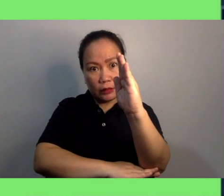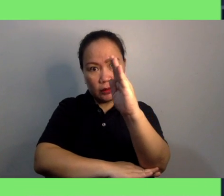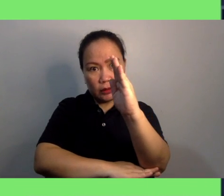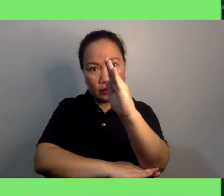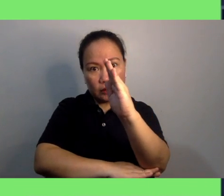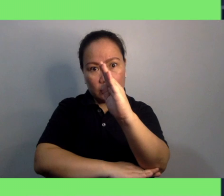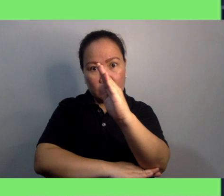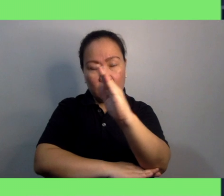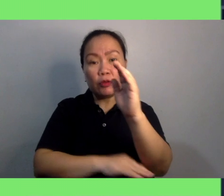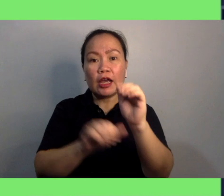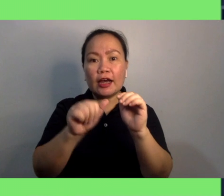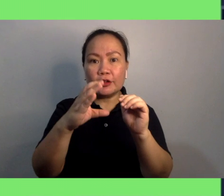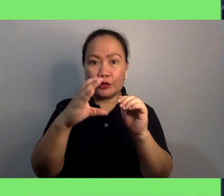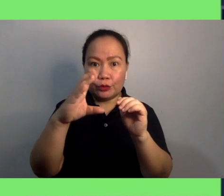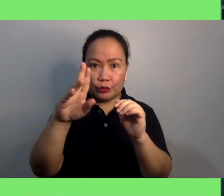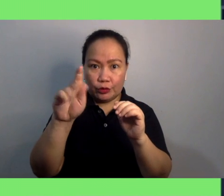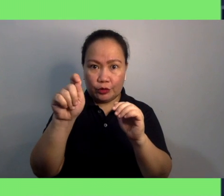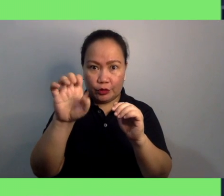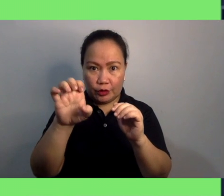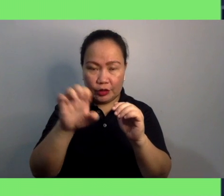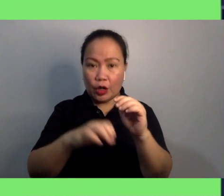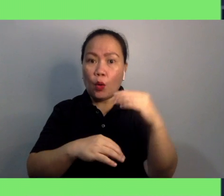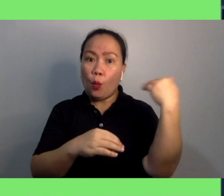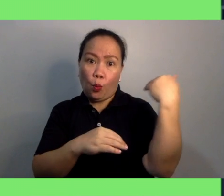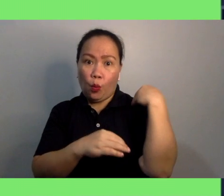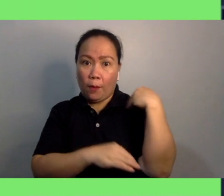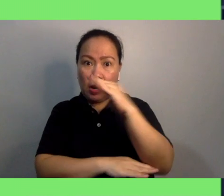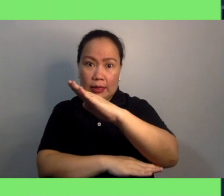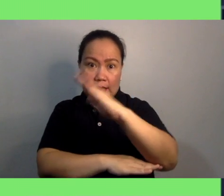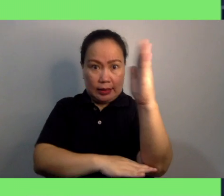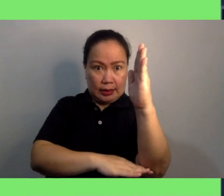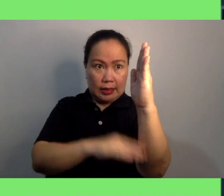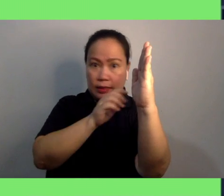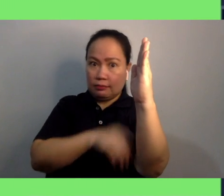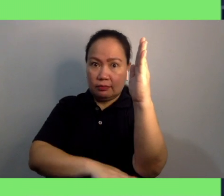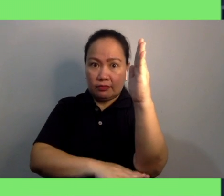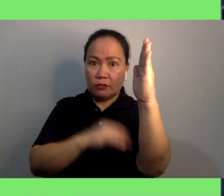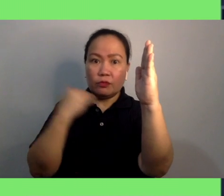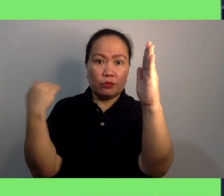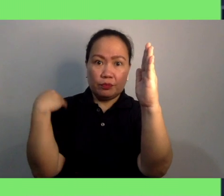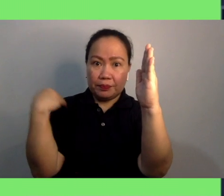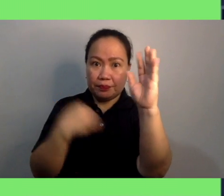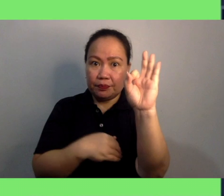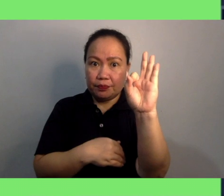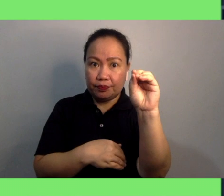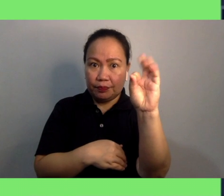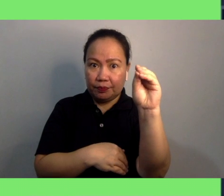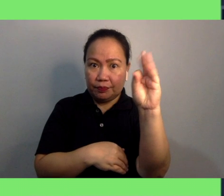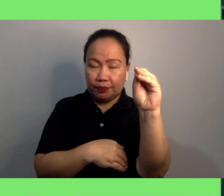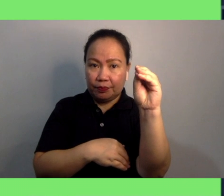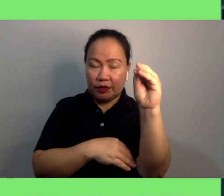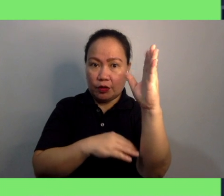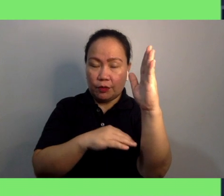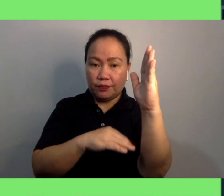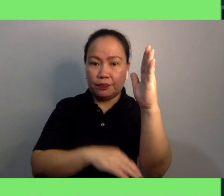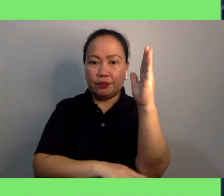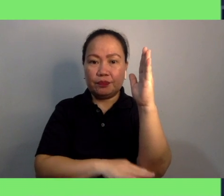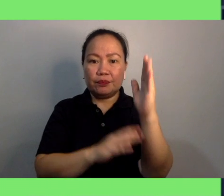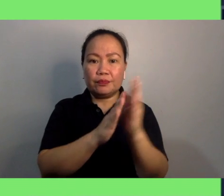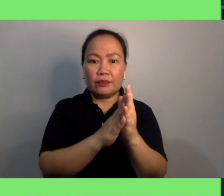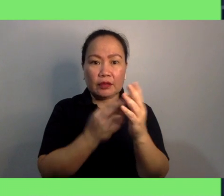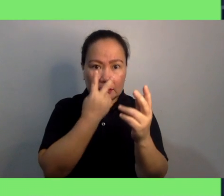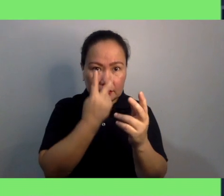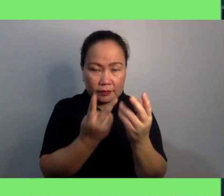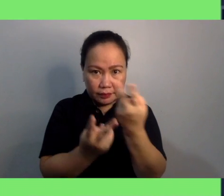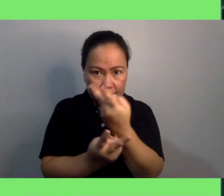Okay. So, this is also the illustration of acute angle. Ito po, itong side na to, itong